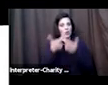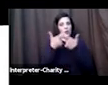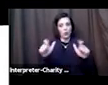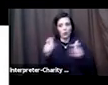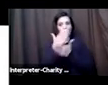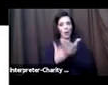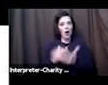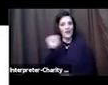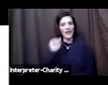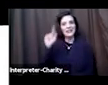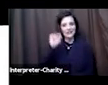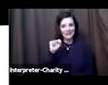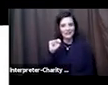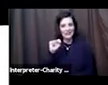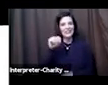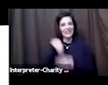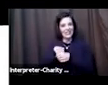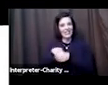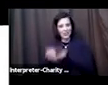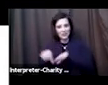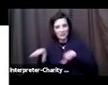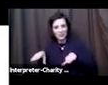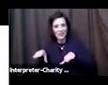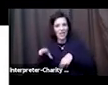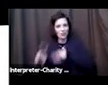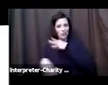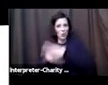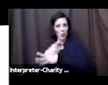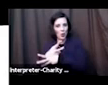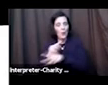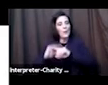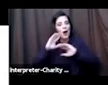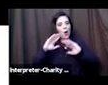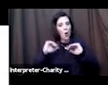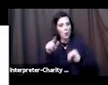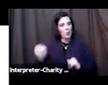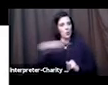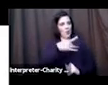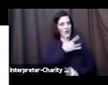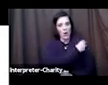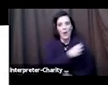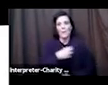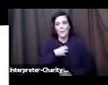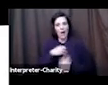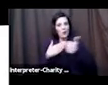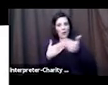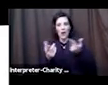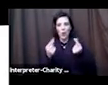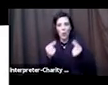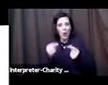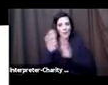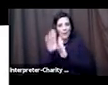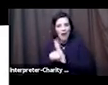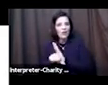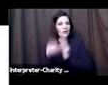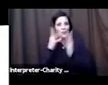AT, especially in the pediatric world. But I hope that you all feel empowered, no matter what background or lens you're coming from, to